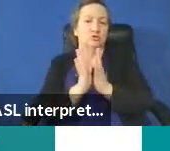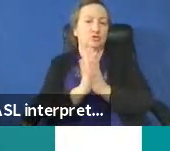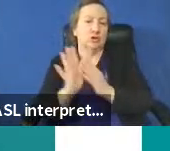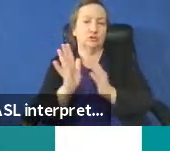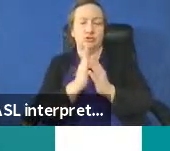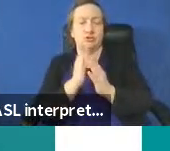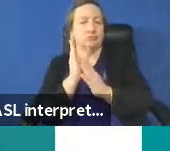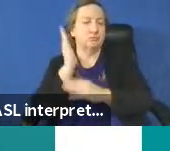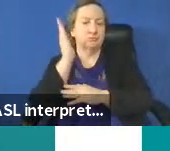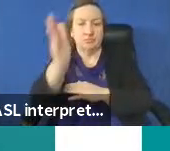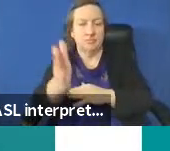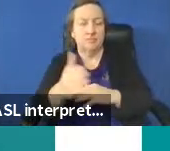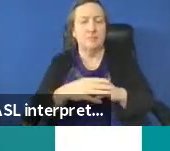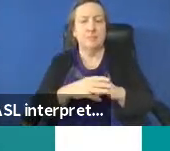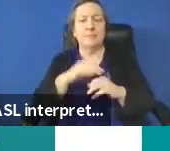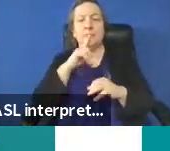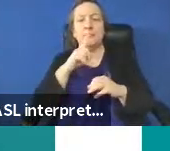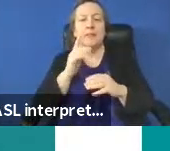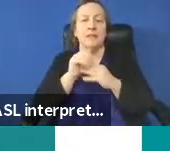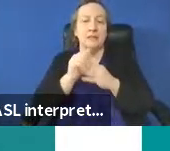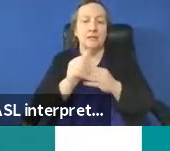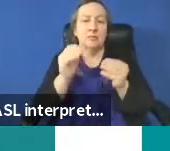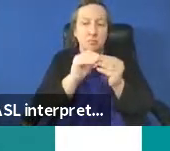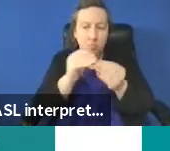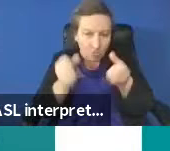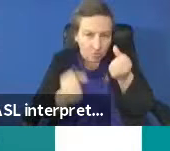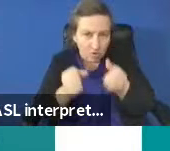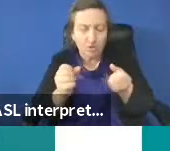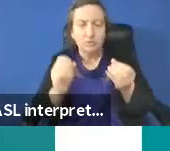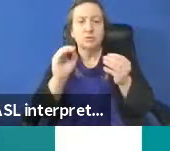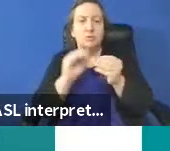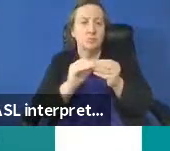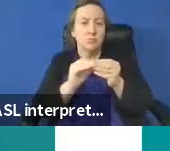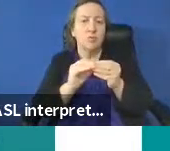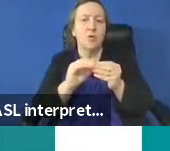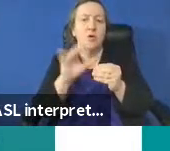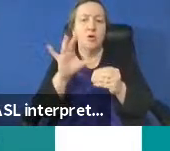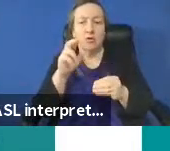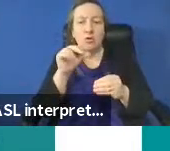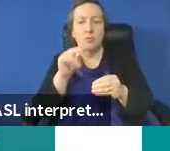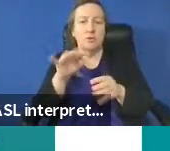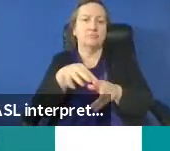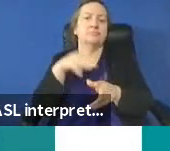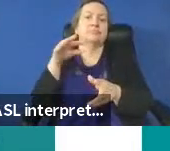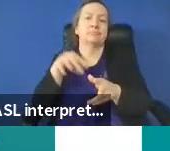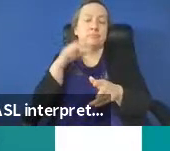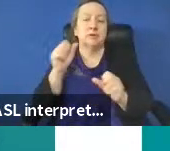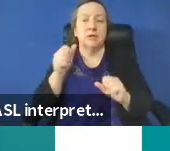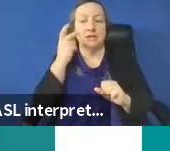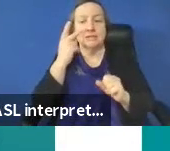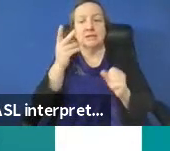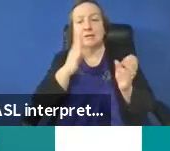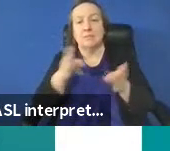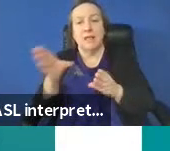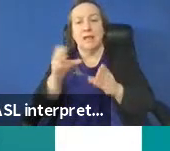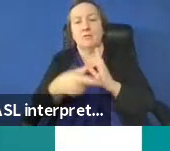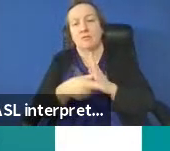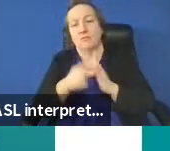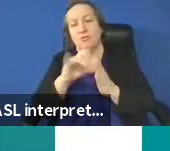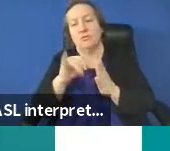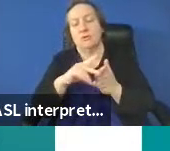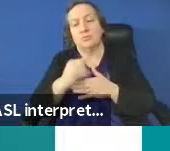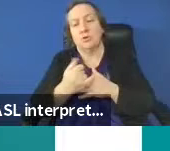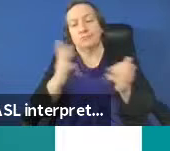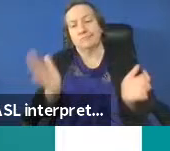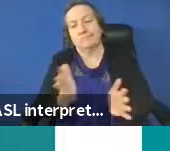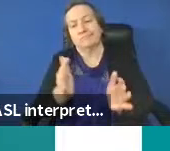run. It actually leads to more cars and more carbon emissions. And as you continue to plan and review this project, I urge you to